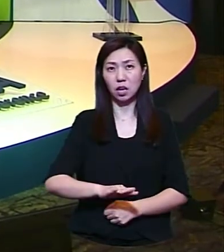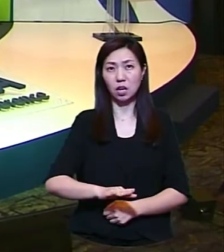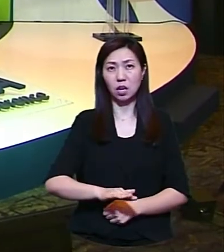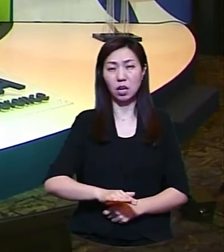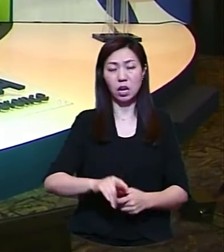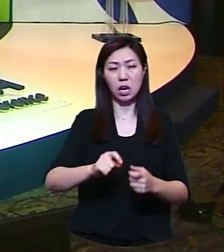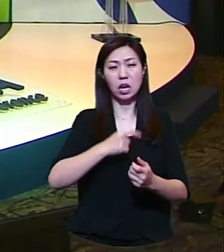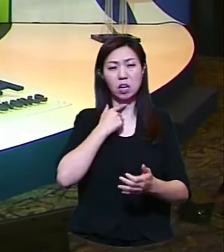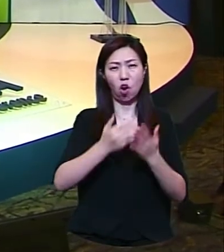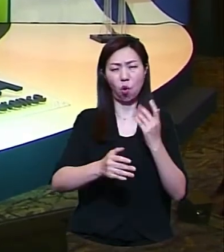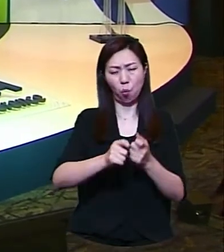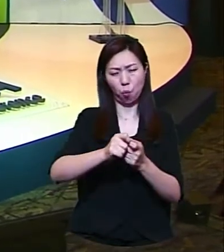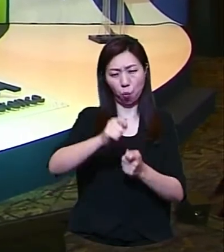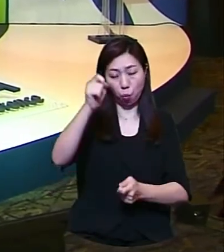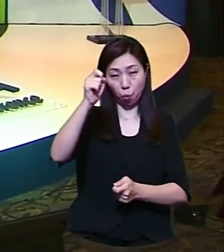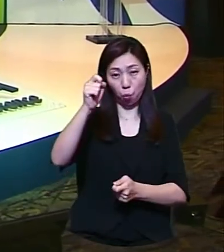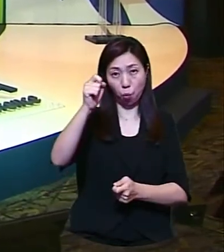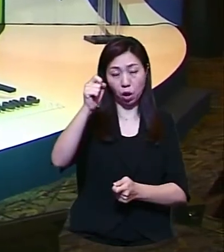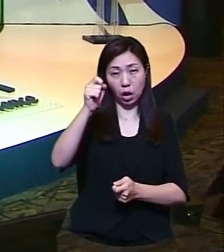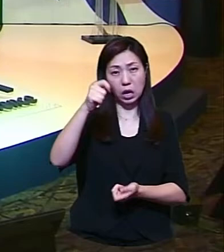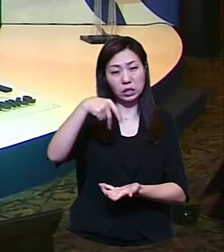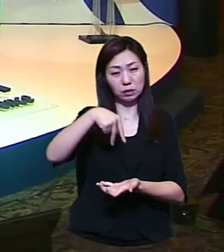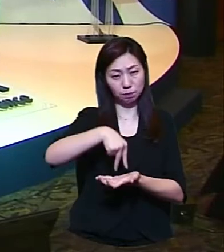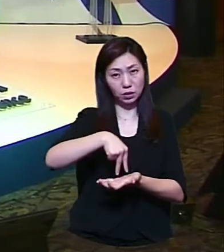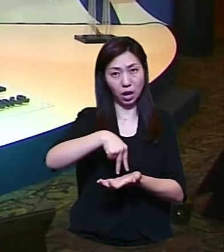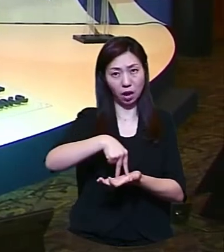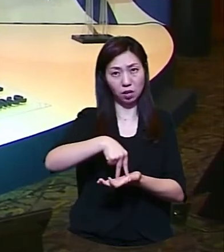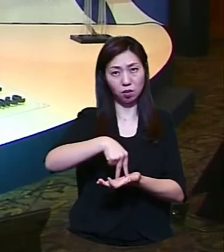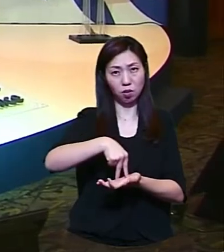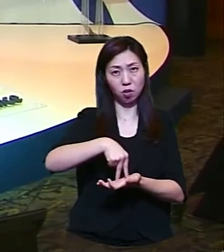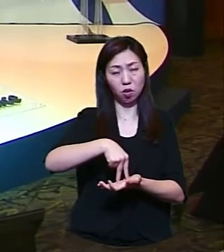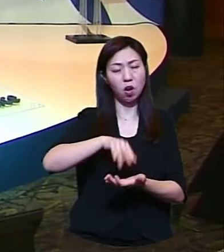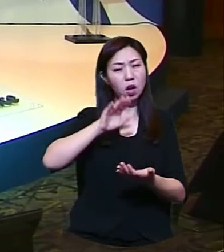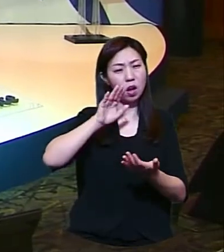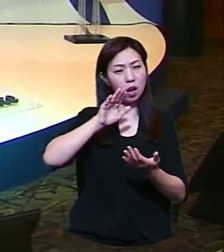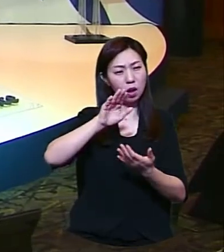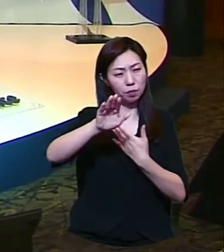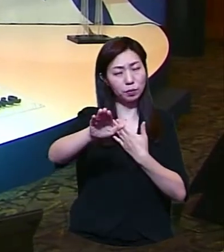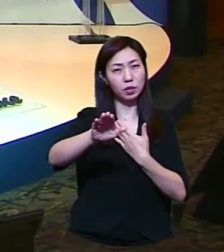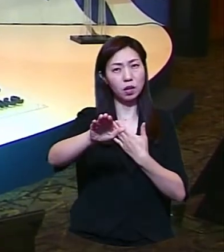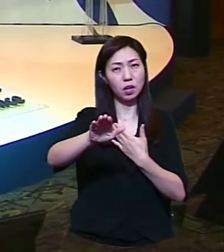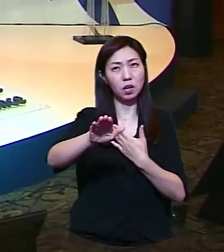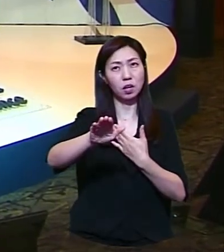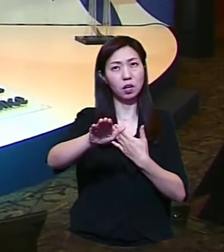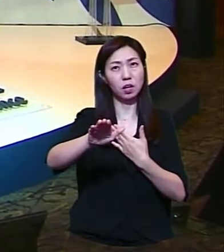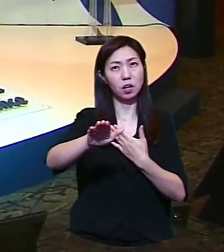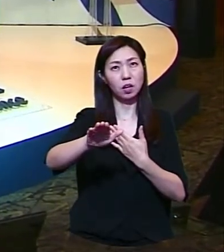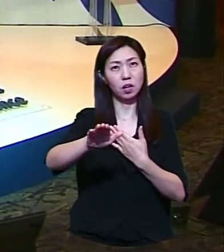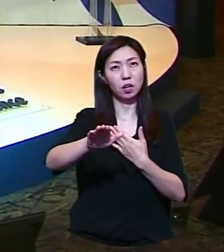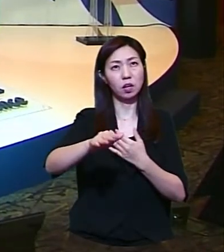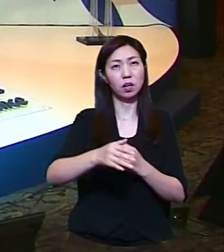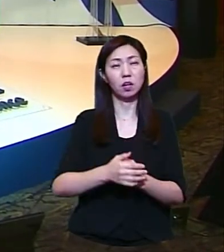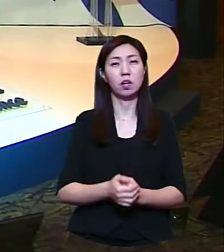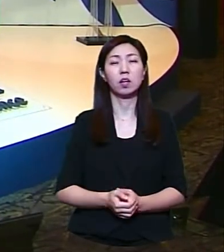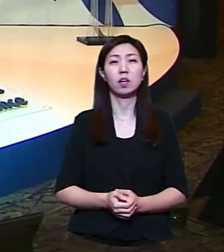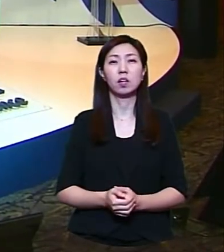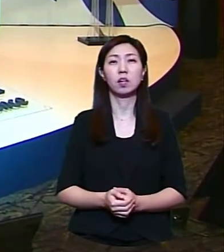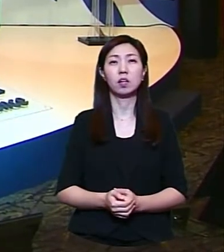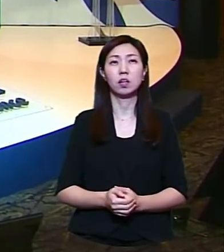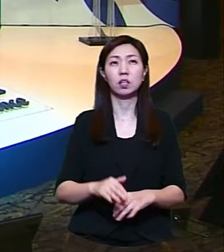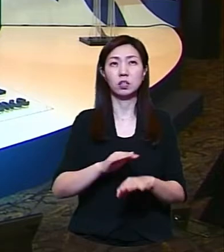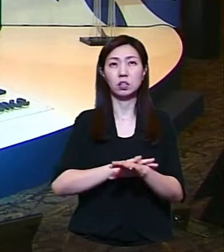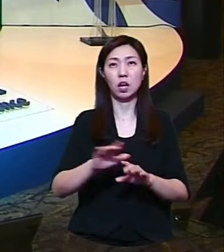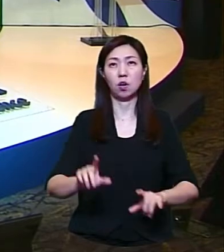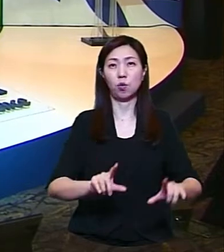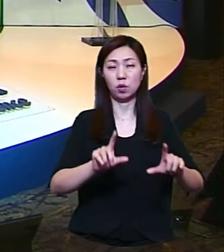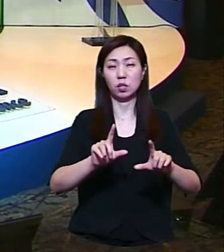gonna, promote, how are we gonna help the promoting this climate adaptation financing, especially